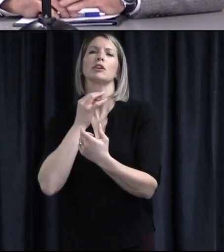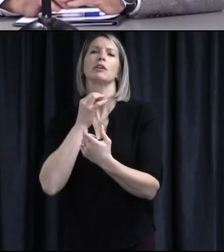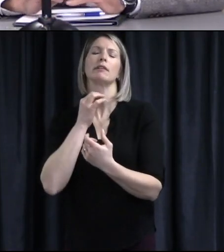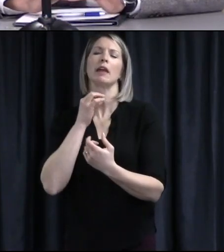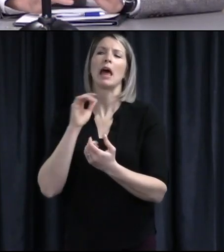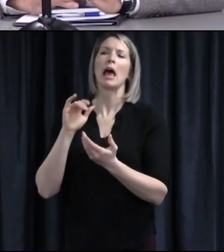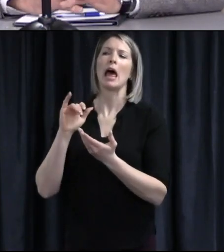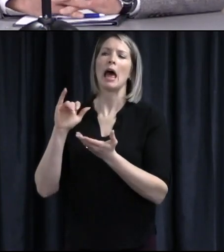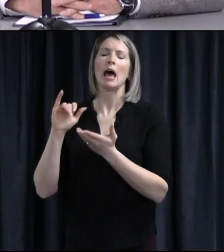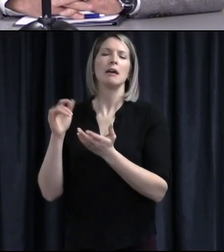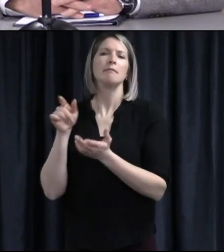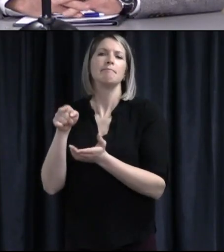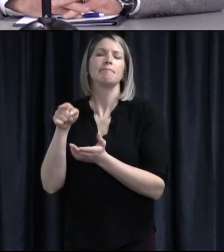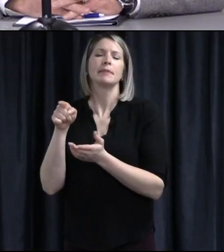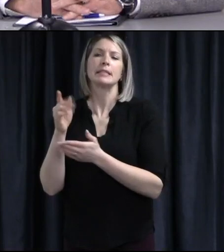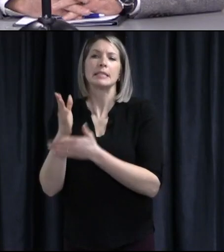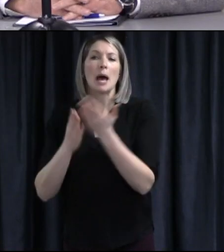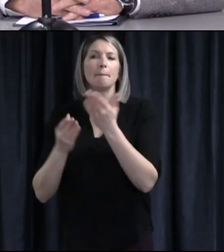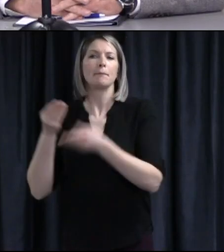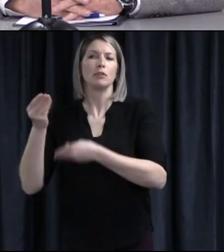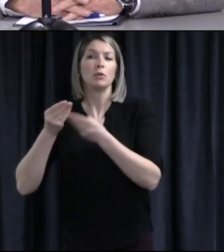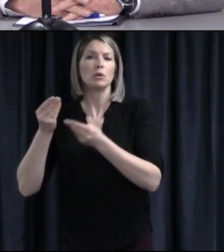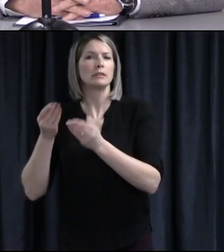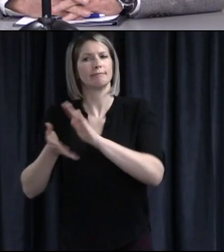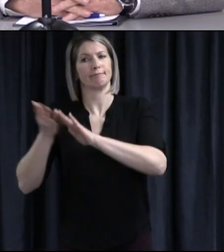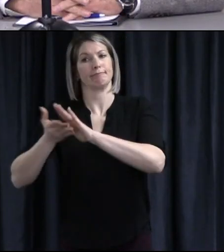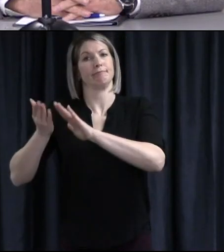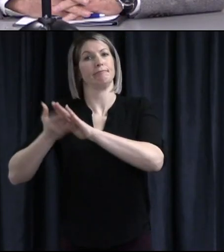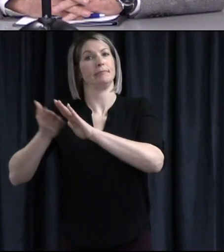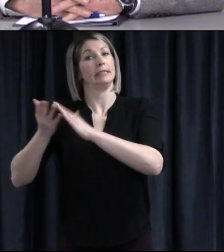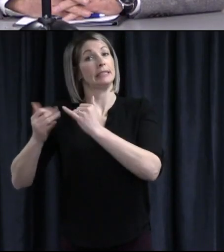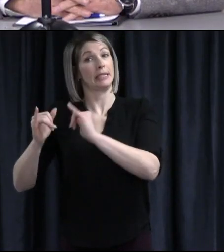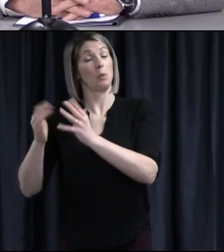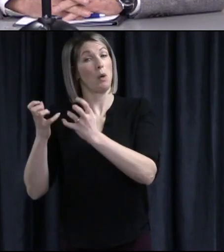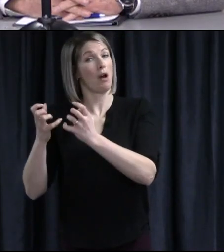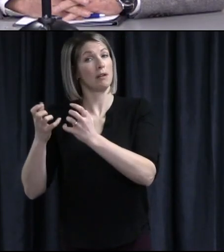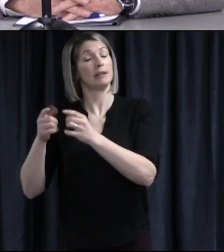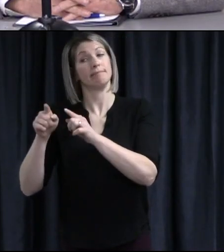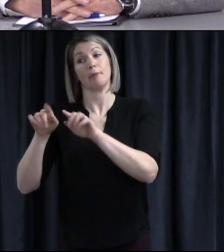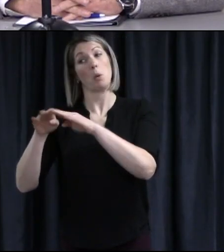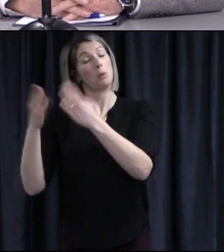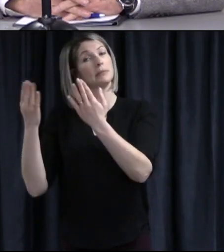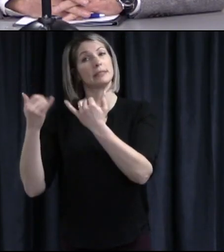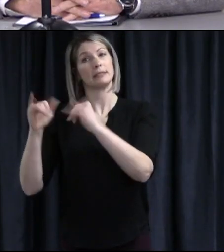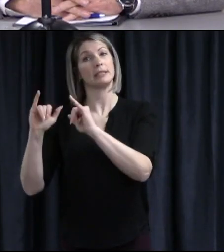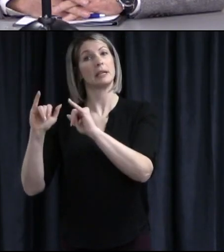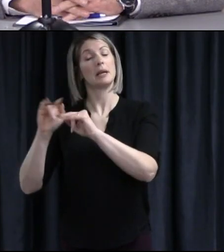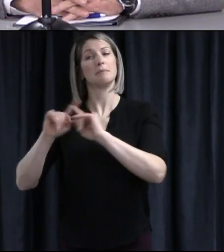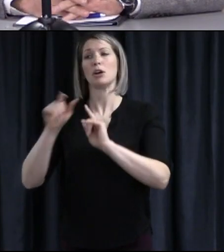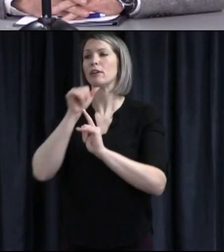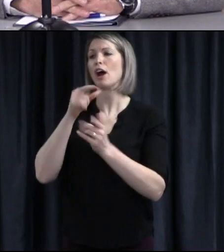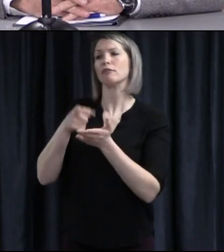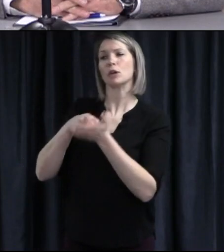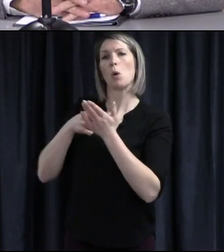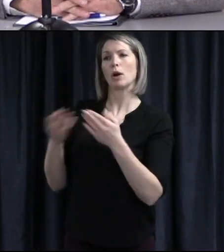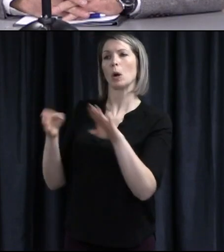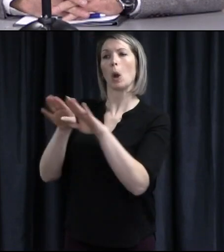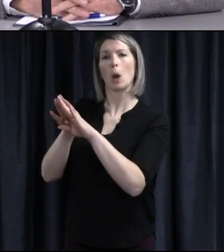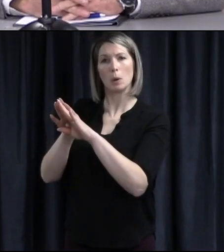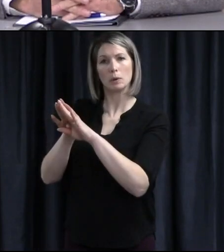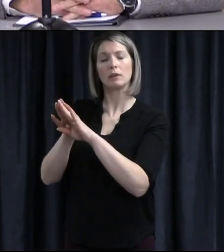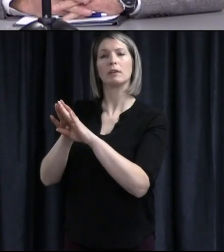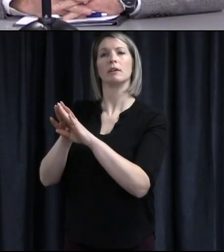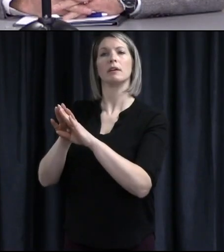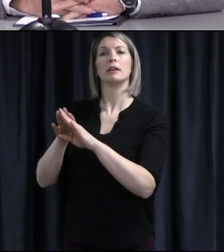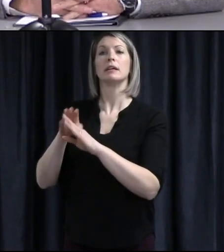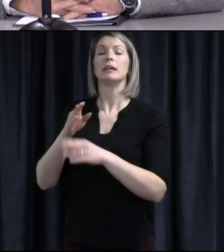are still trying to stay in business? You mentioned earlier you're not requiring malls, for example, to close down and things like that. So for businesses that